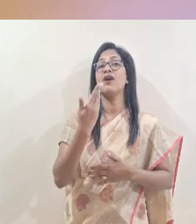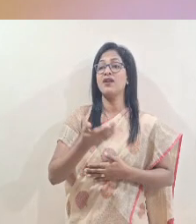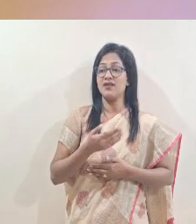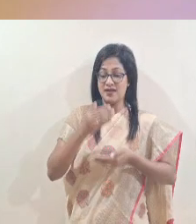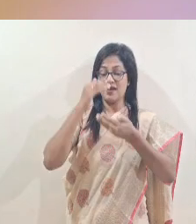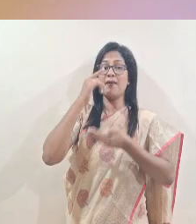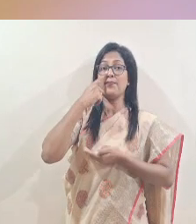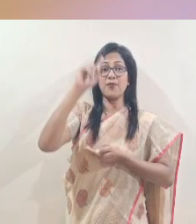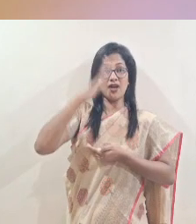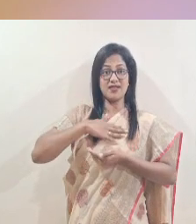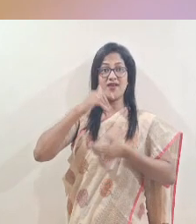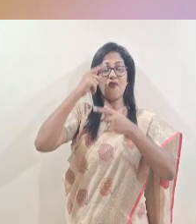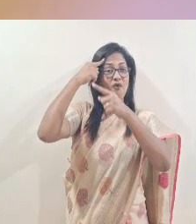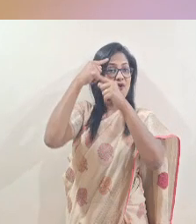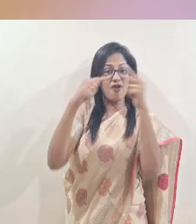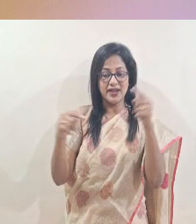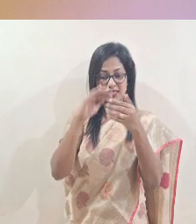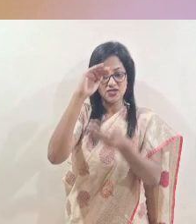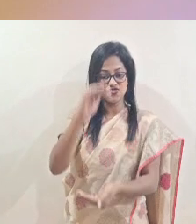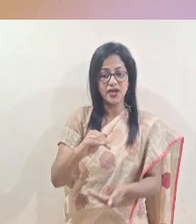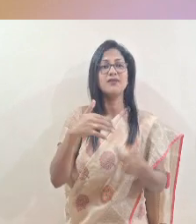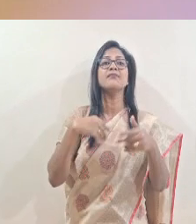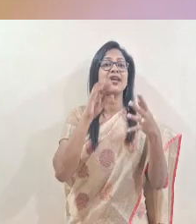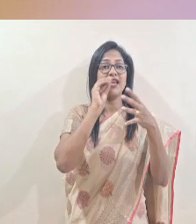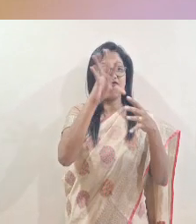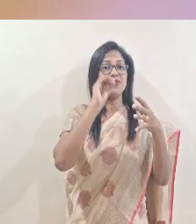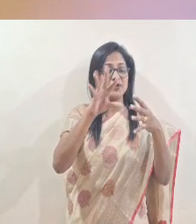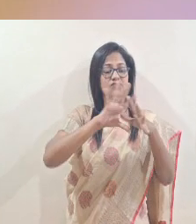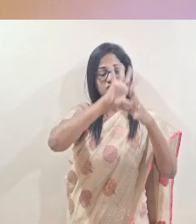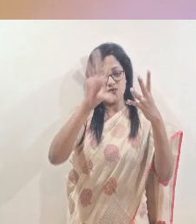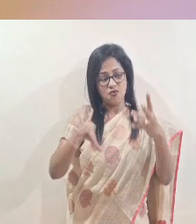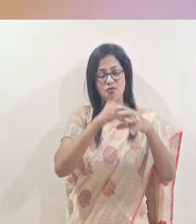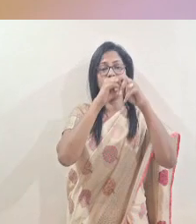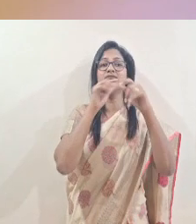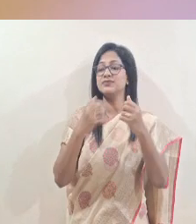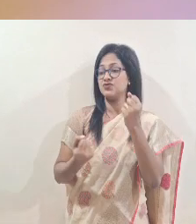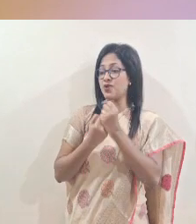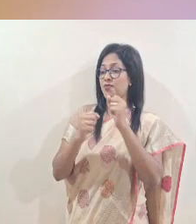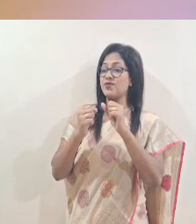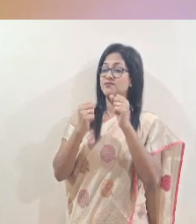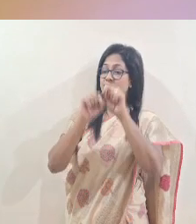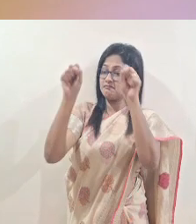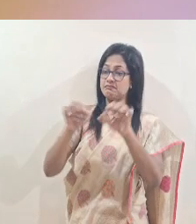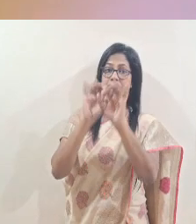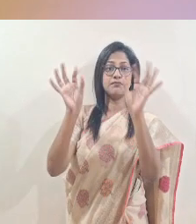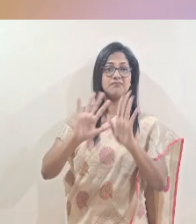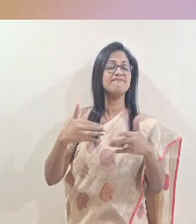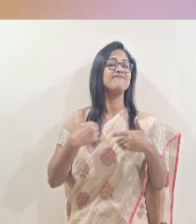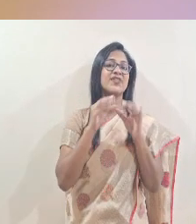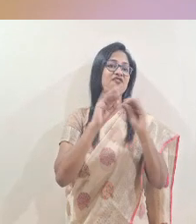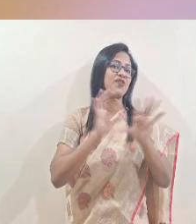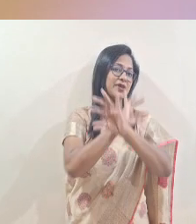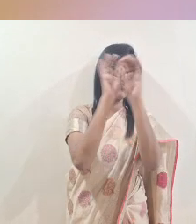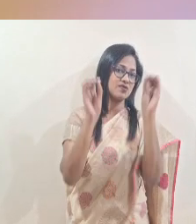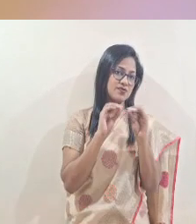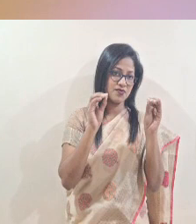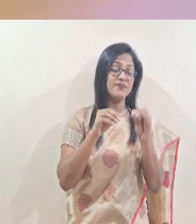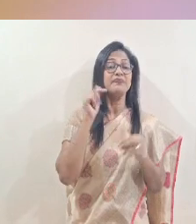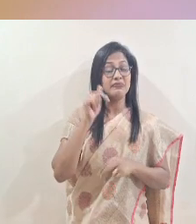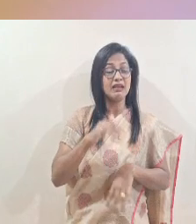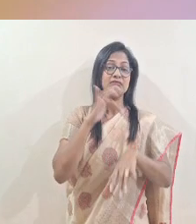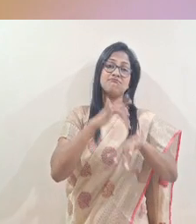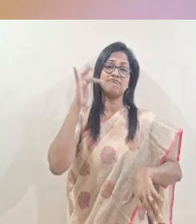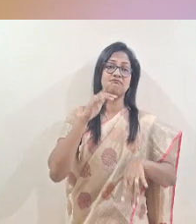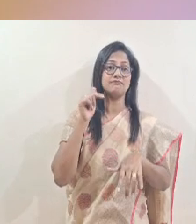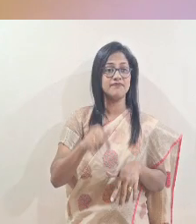with an autistic child, I do not have these informations on what kind of a support system exists. So I think we are very critical about how